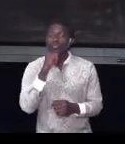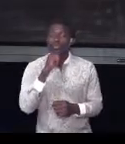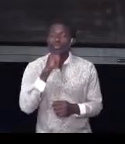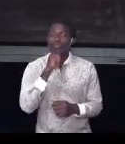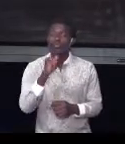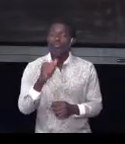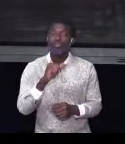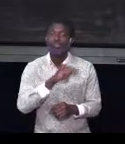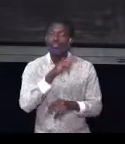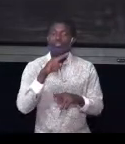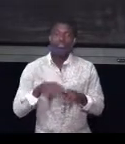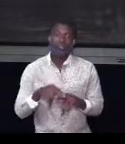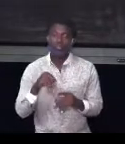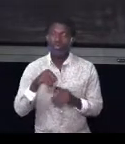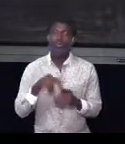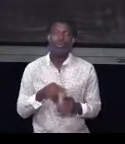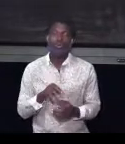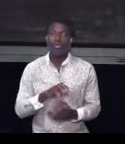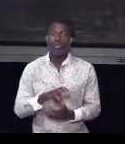fertilizers.